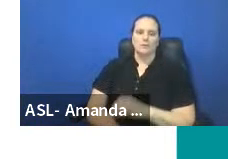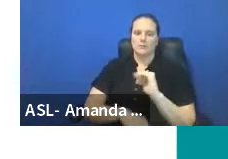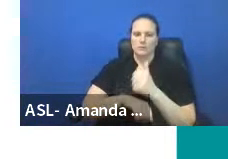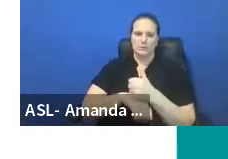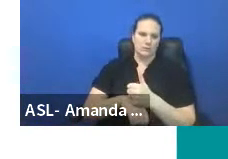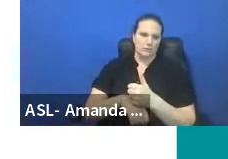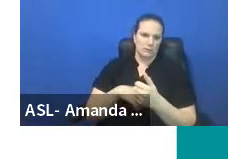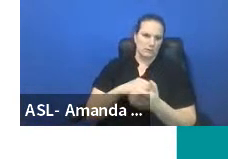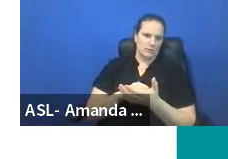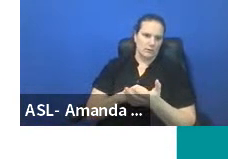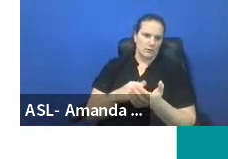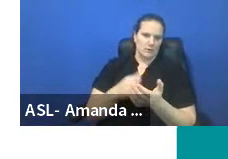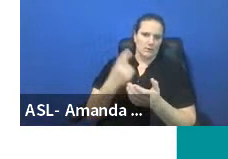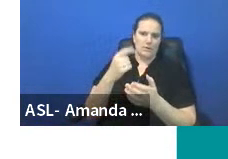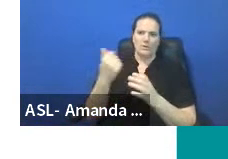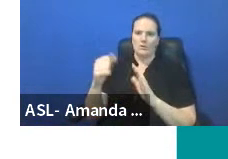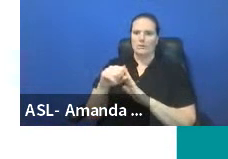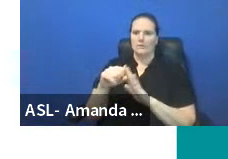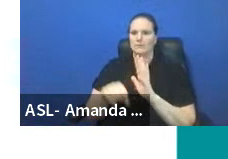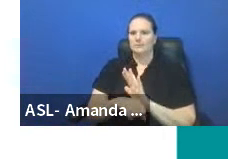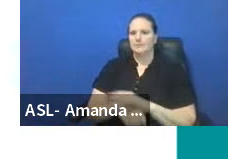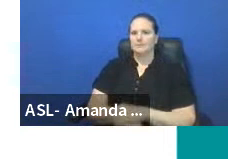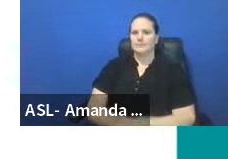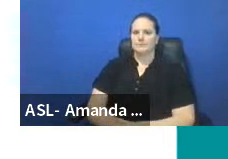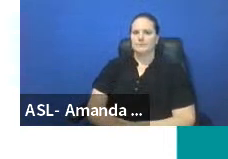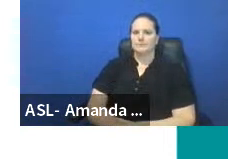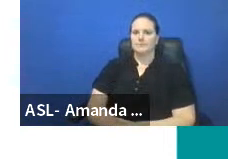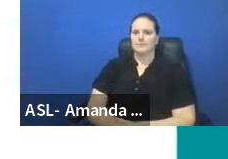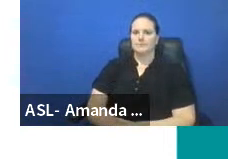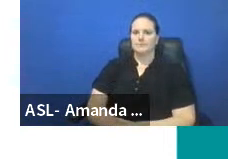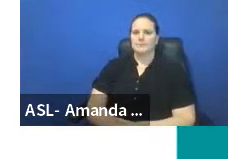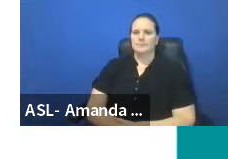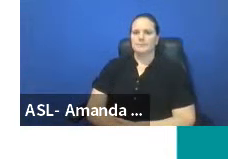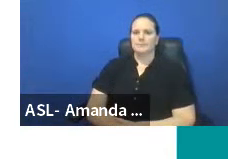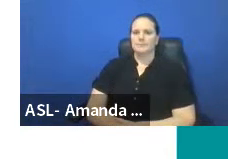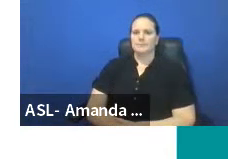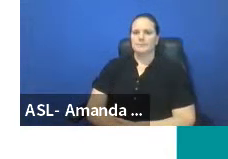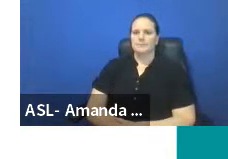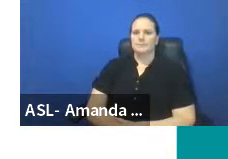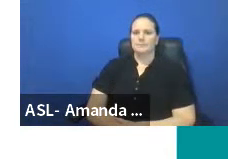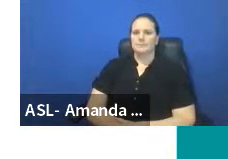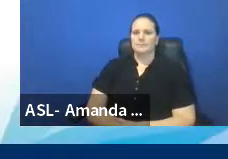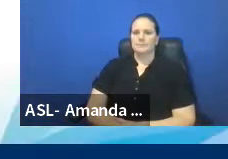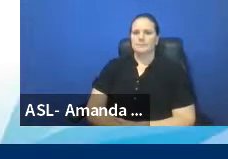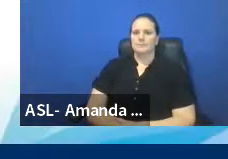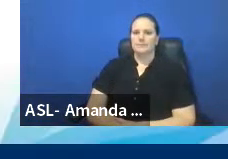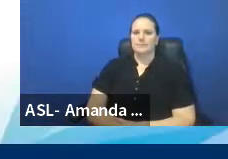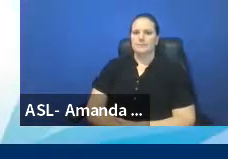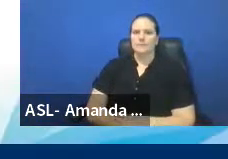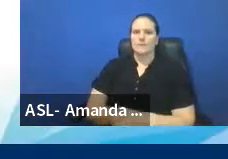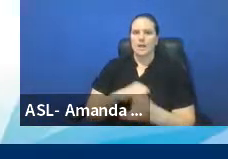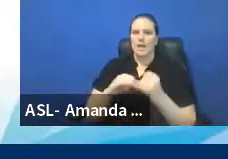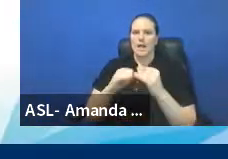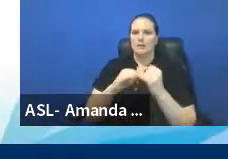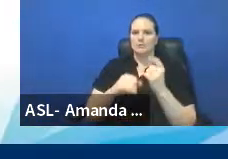in one or the other state. Next slide. which this might be the last one.